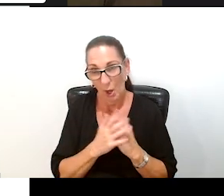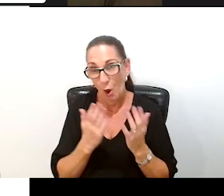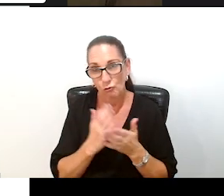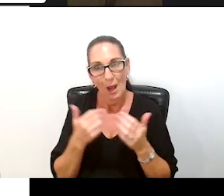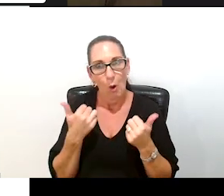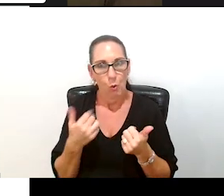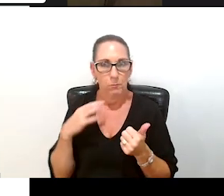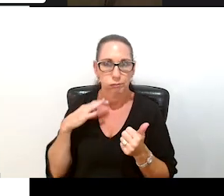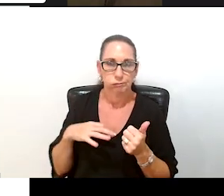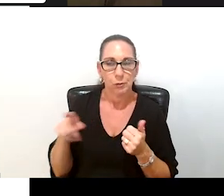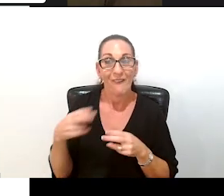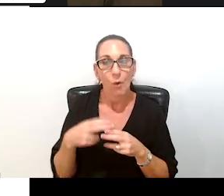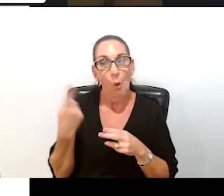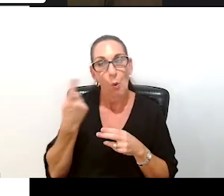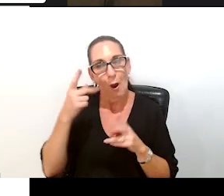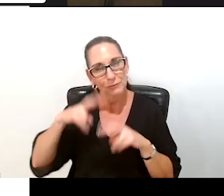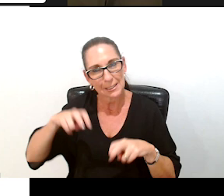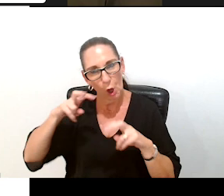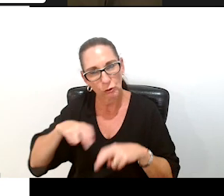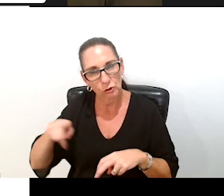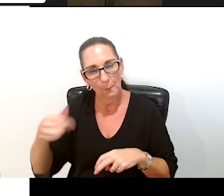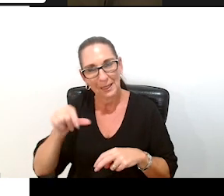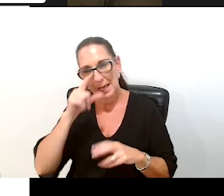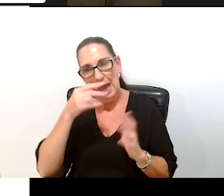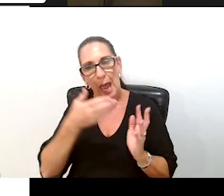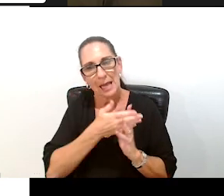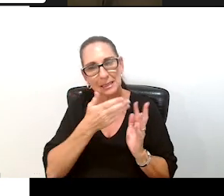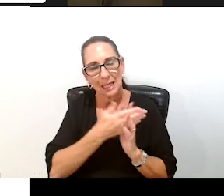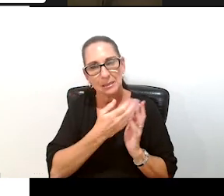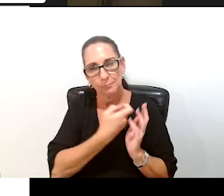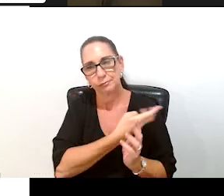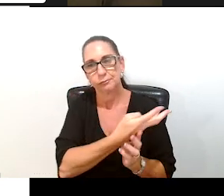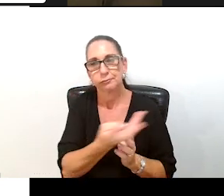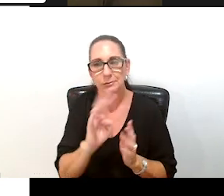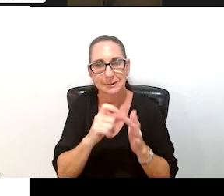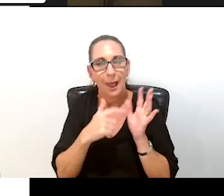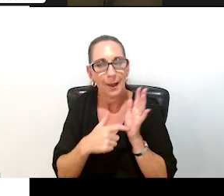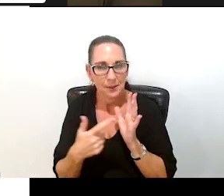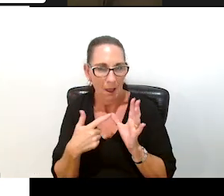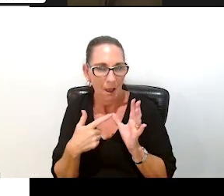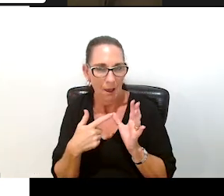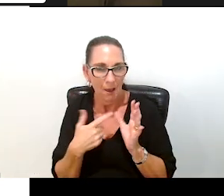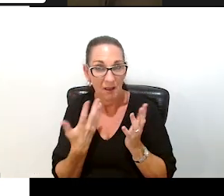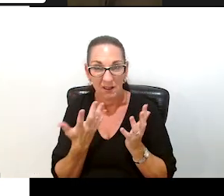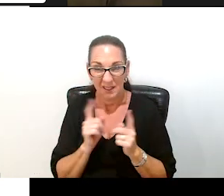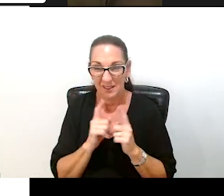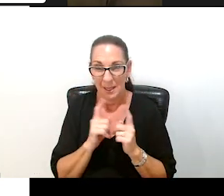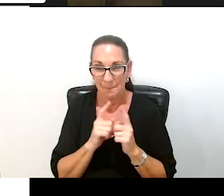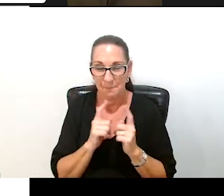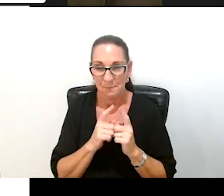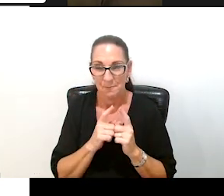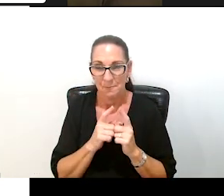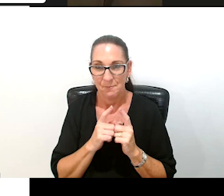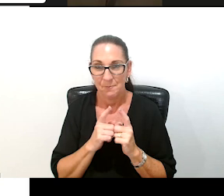researchers because they'll have access to much better data. and they'll also be